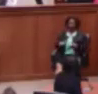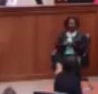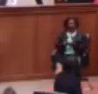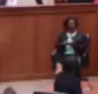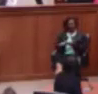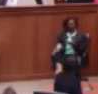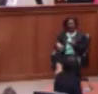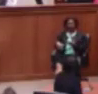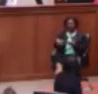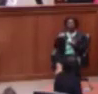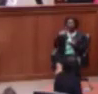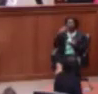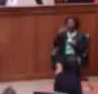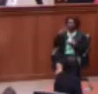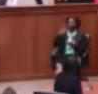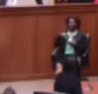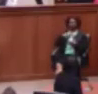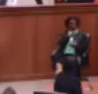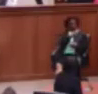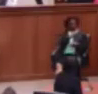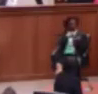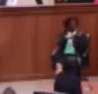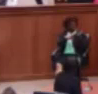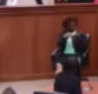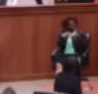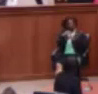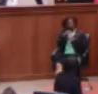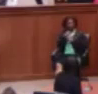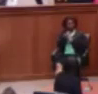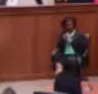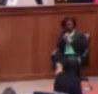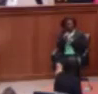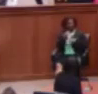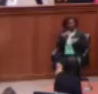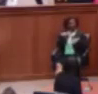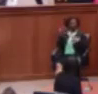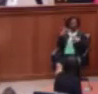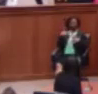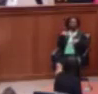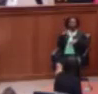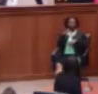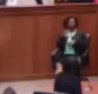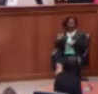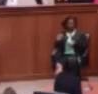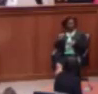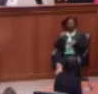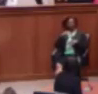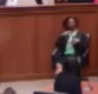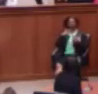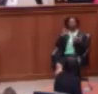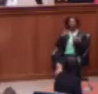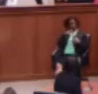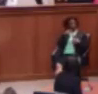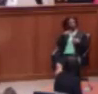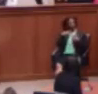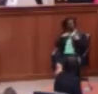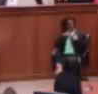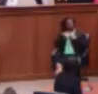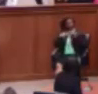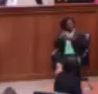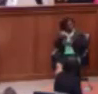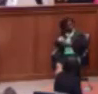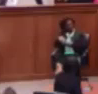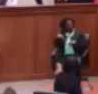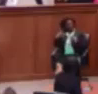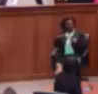as we spoke about Jumpstart, Career Tech, you have all of that to give these children